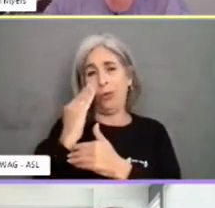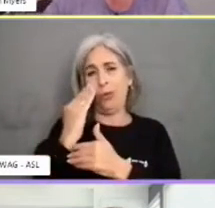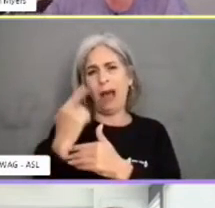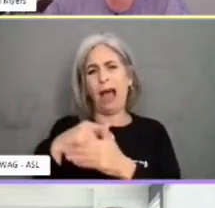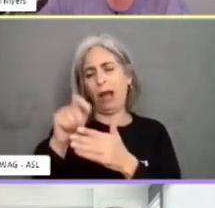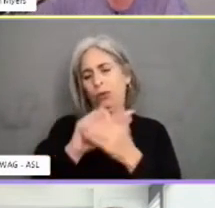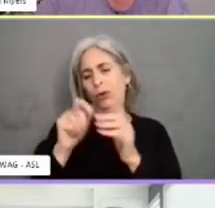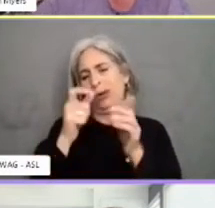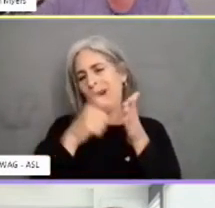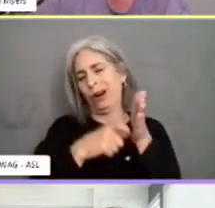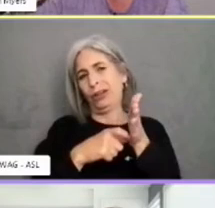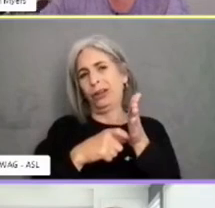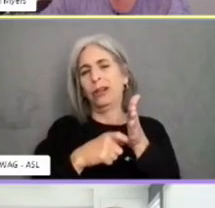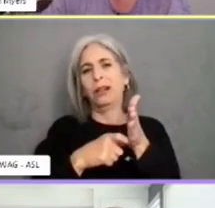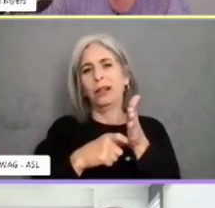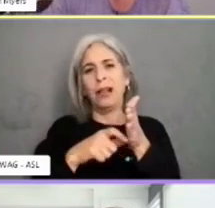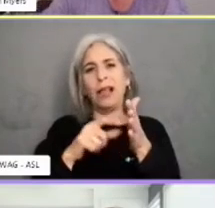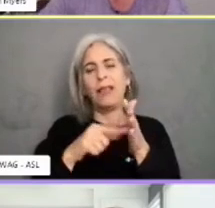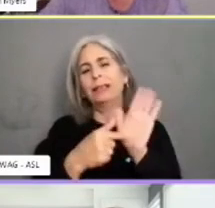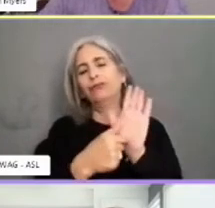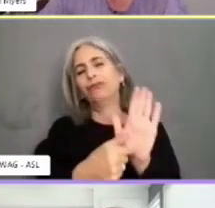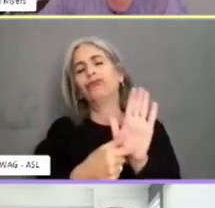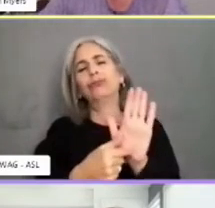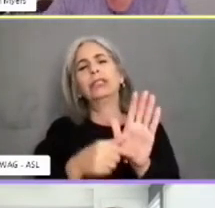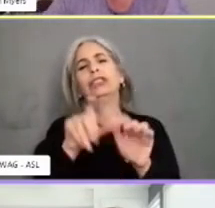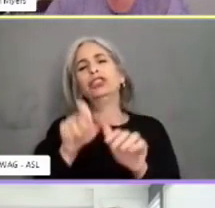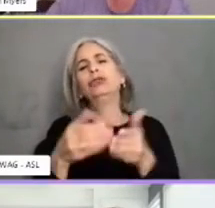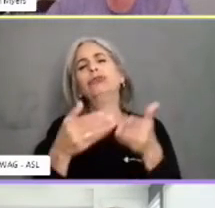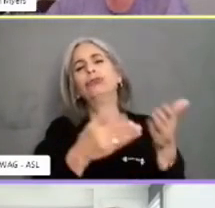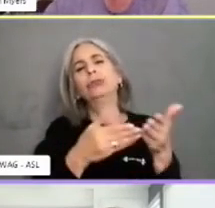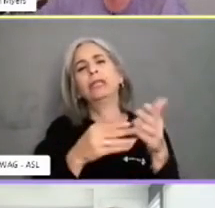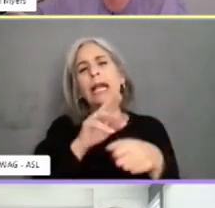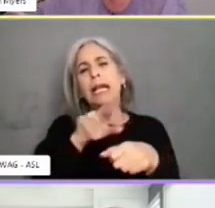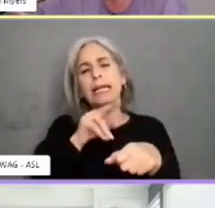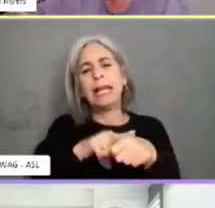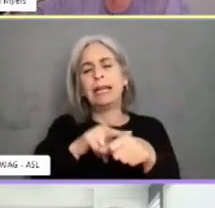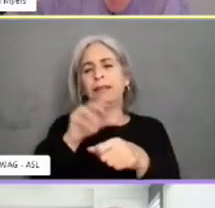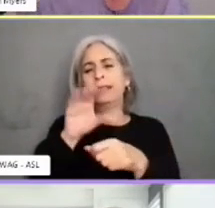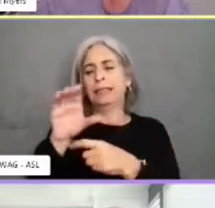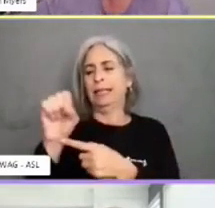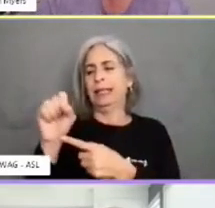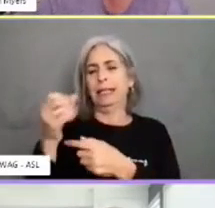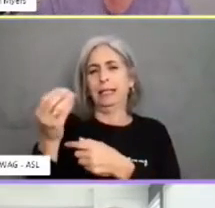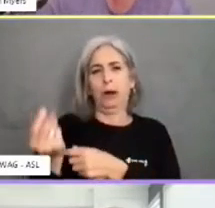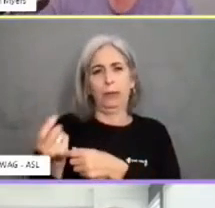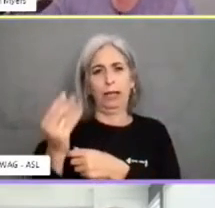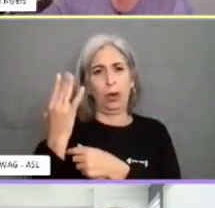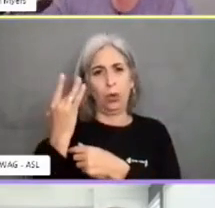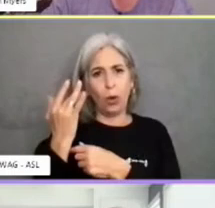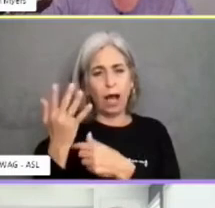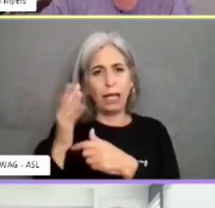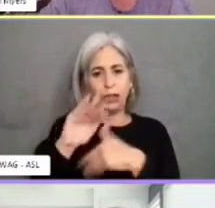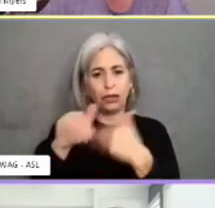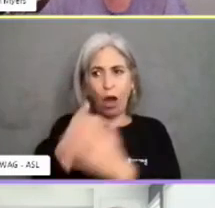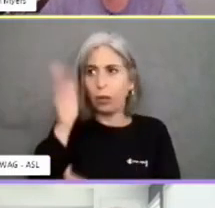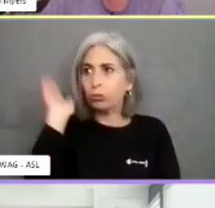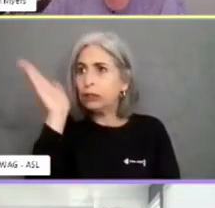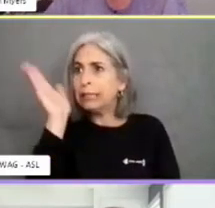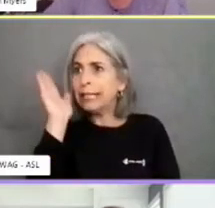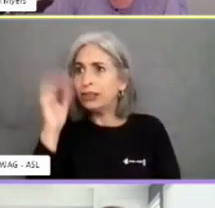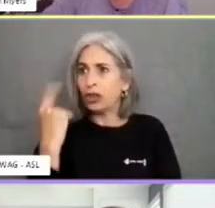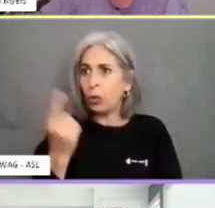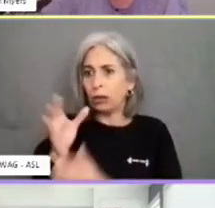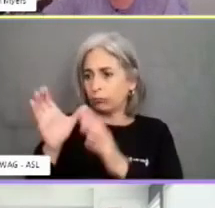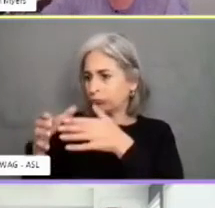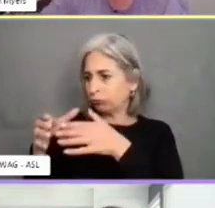article that basically made the case for this should be a native CSS property because it's like purely presentation is what that is.